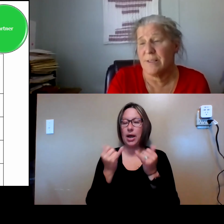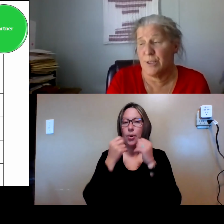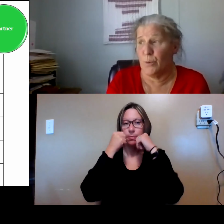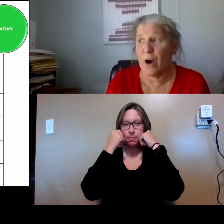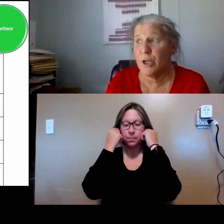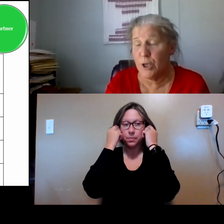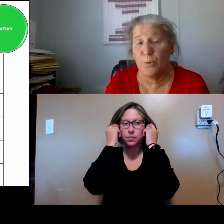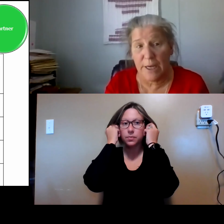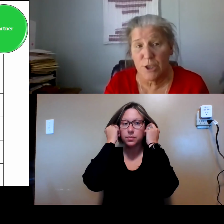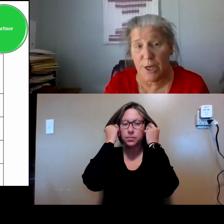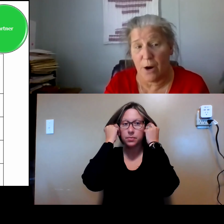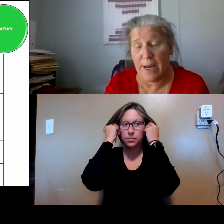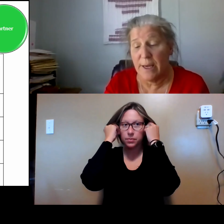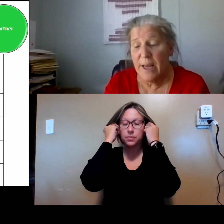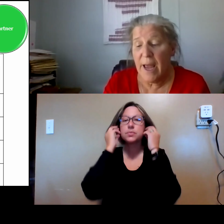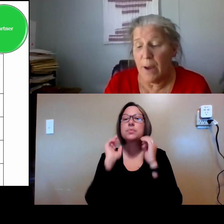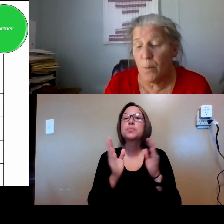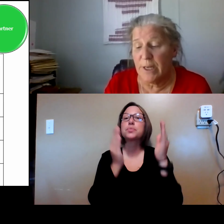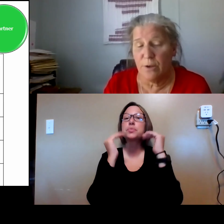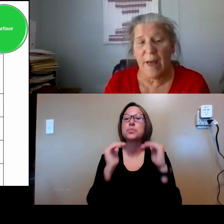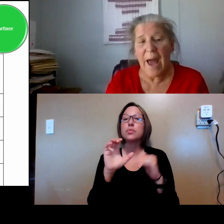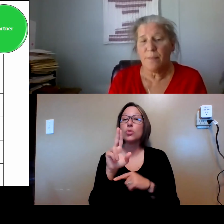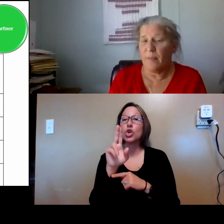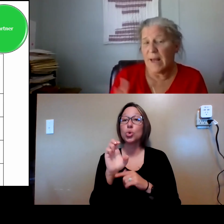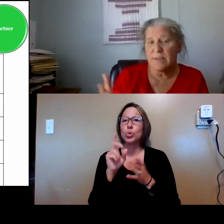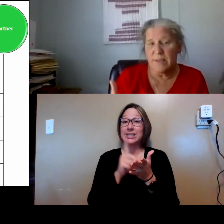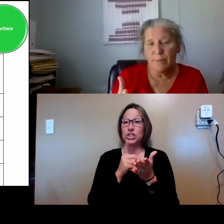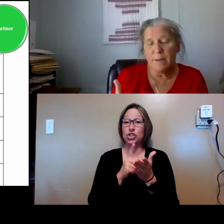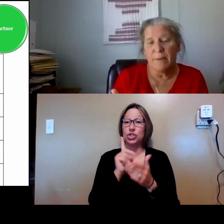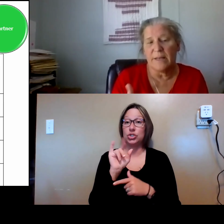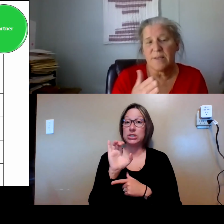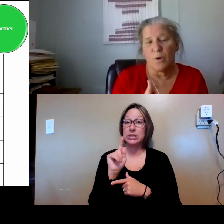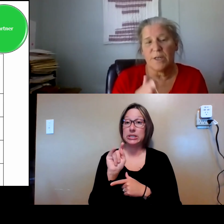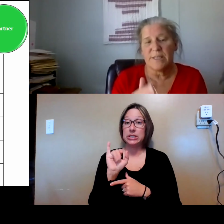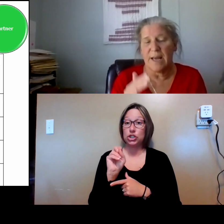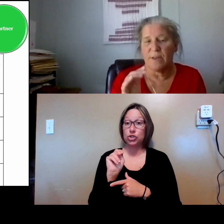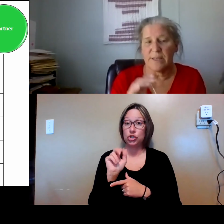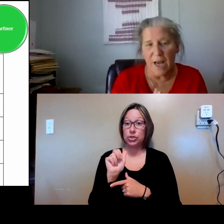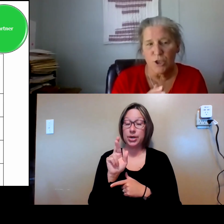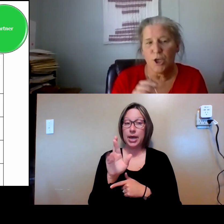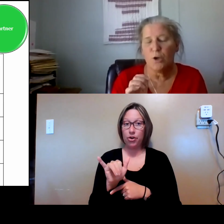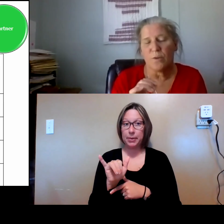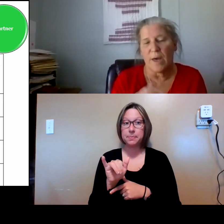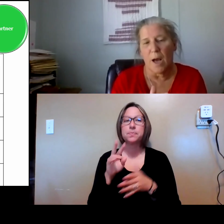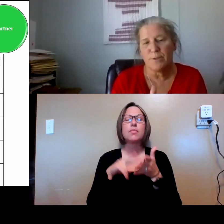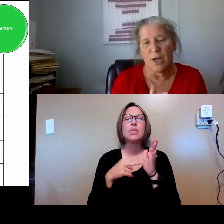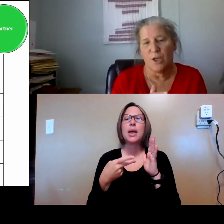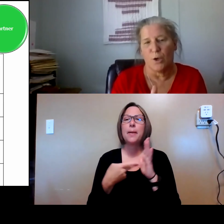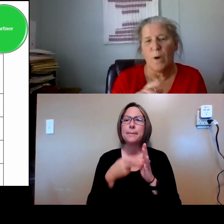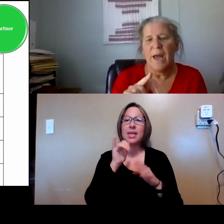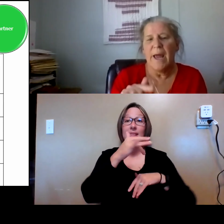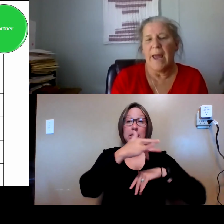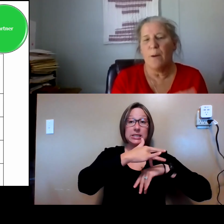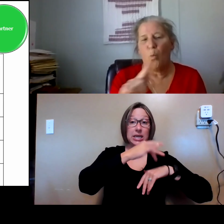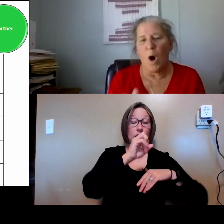brings us to our cue dictionary. And when we do that, then that simply means that we're going to take that touch cue or that object